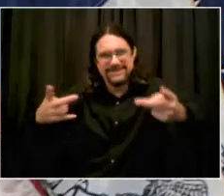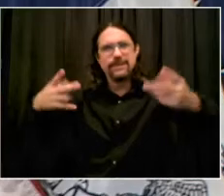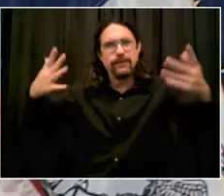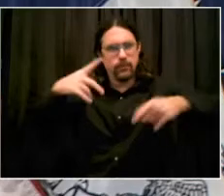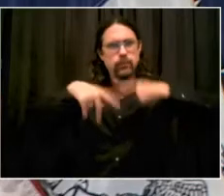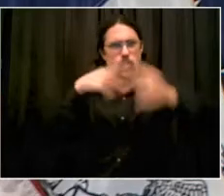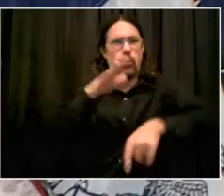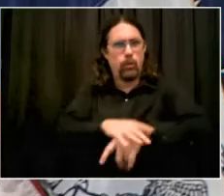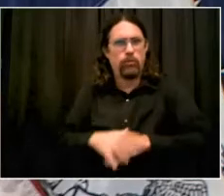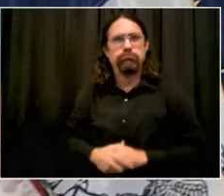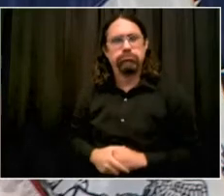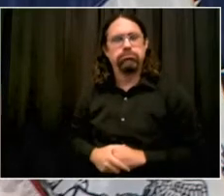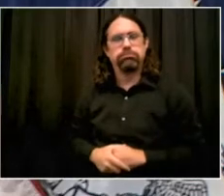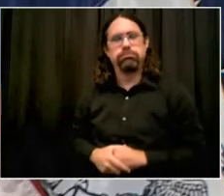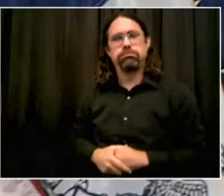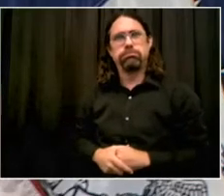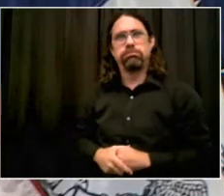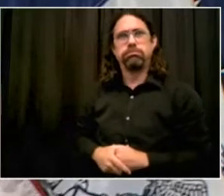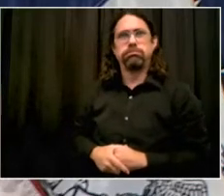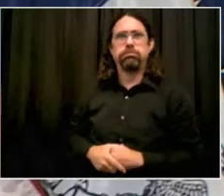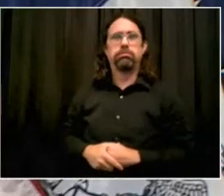next is Kala from PICS.